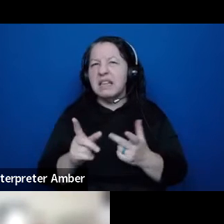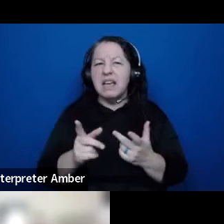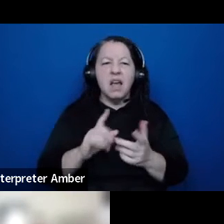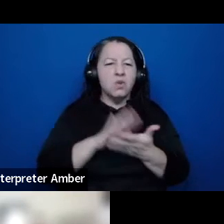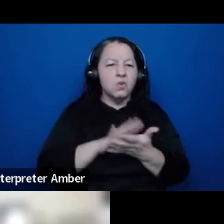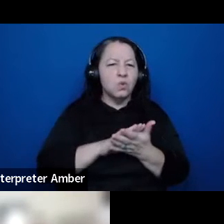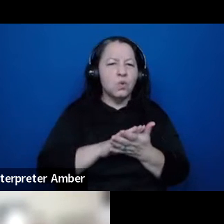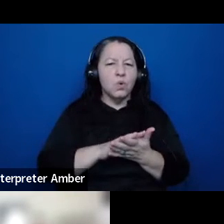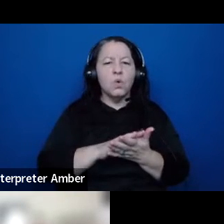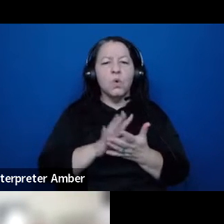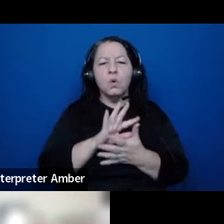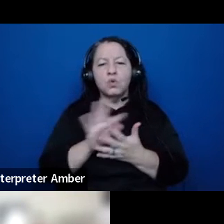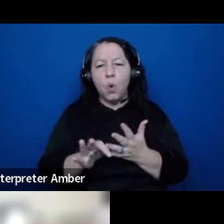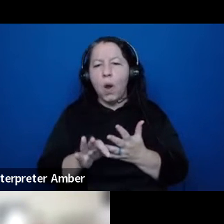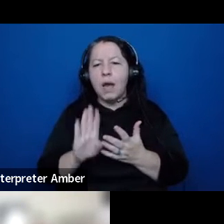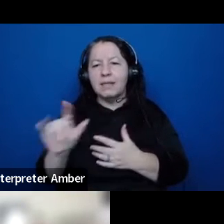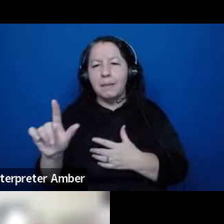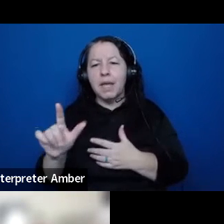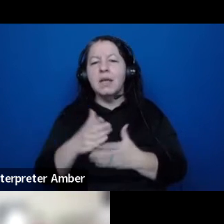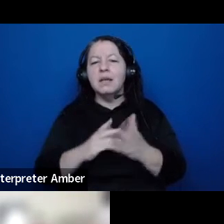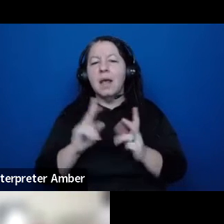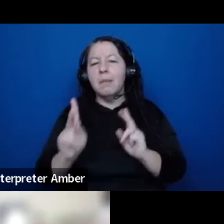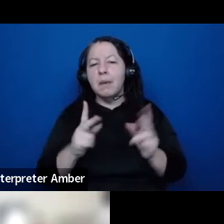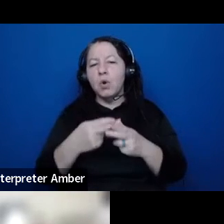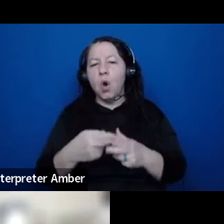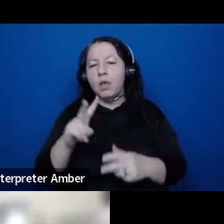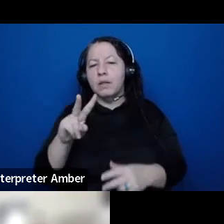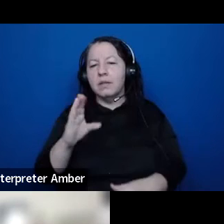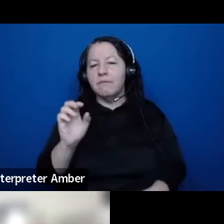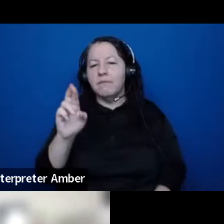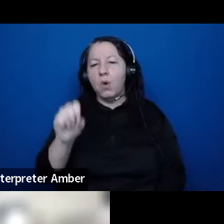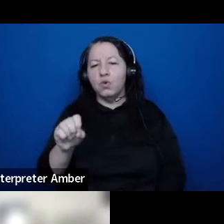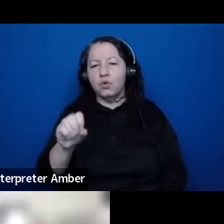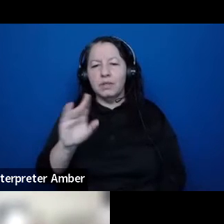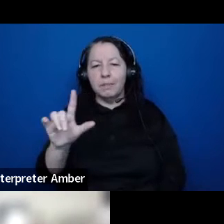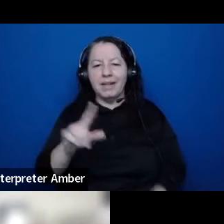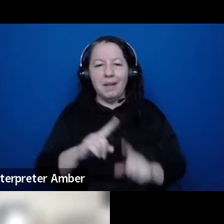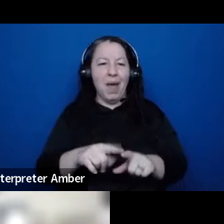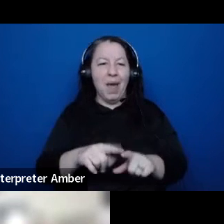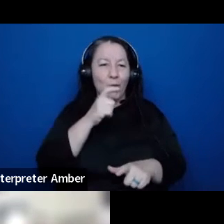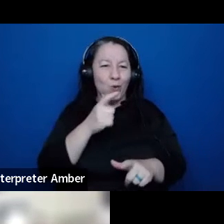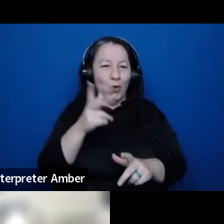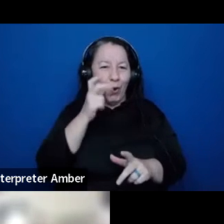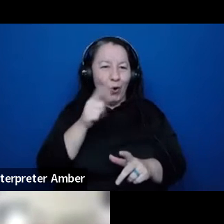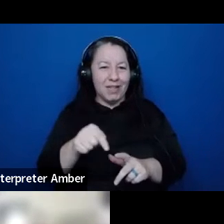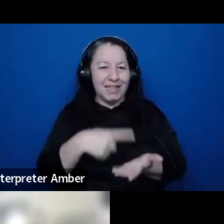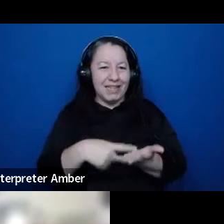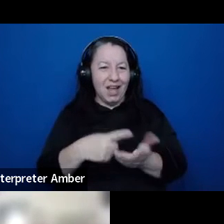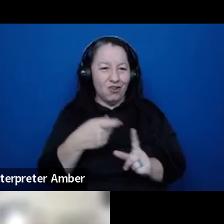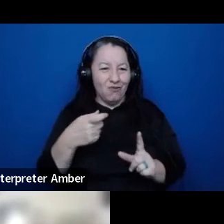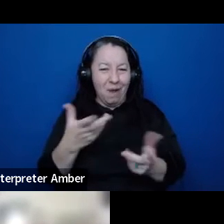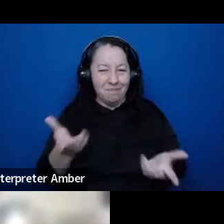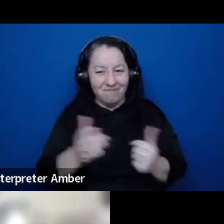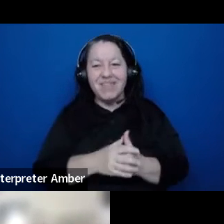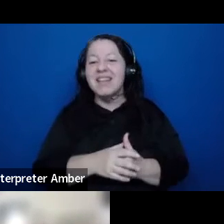bill. Some people call it the vouchers bill, depending on who you've heard this discussion from.